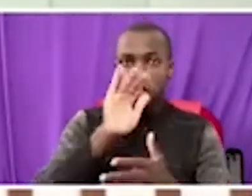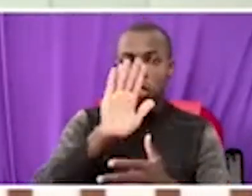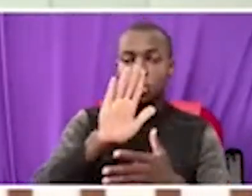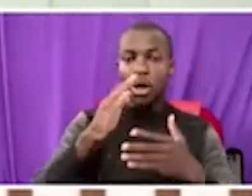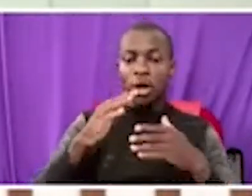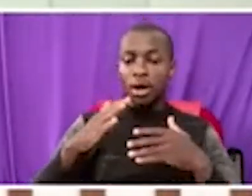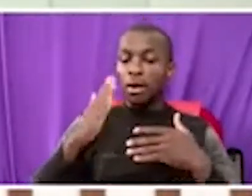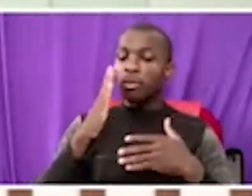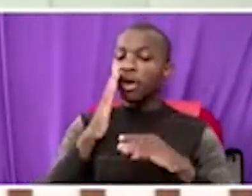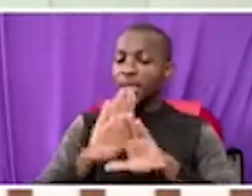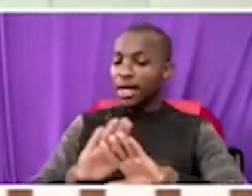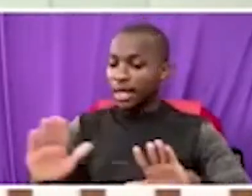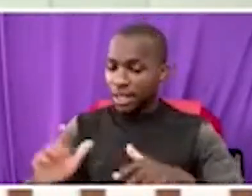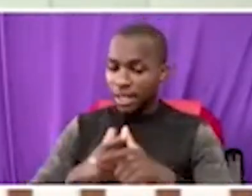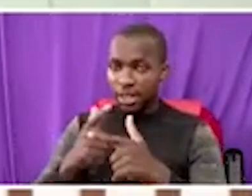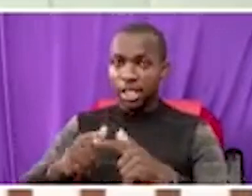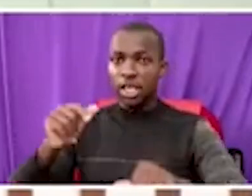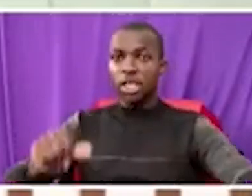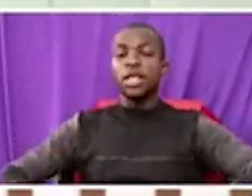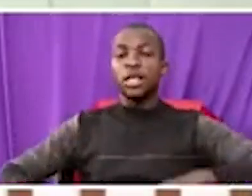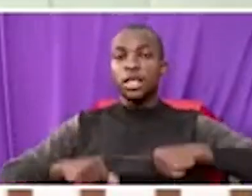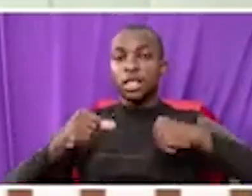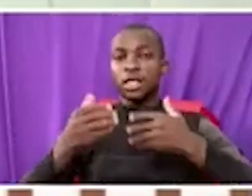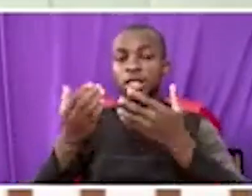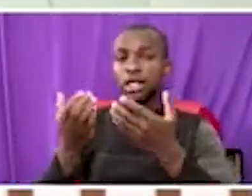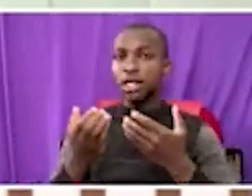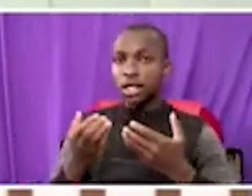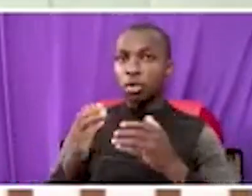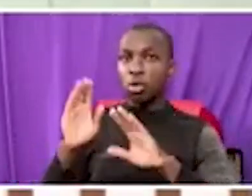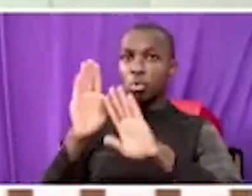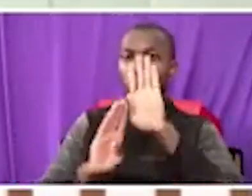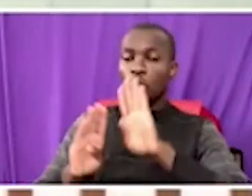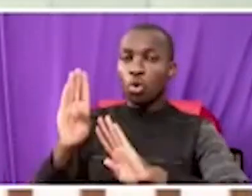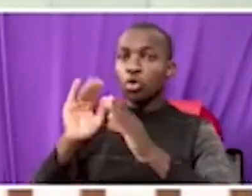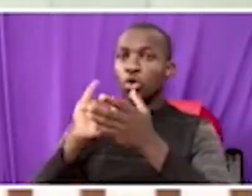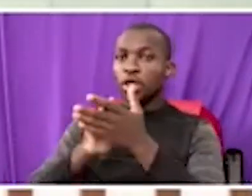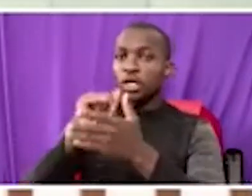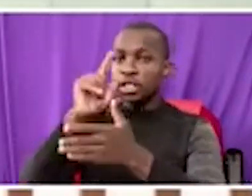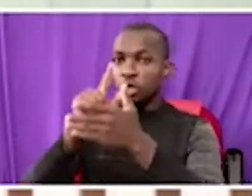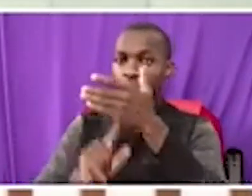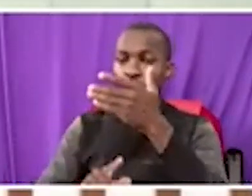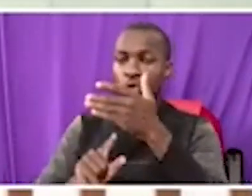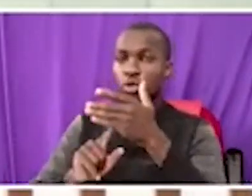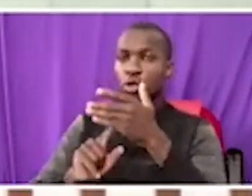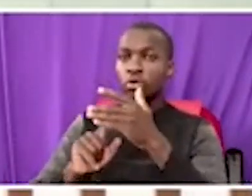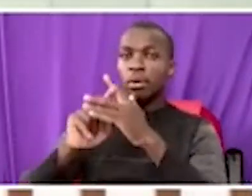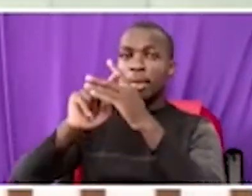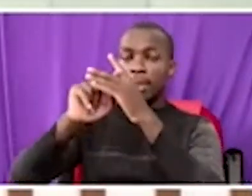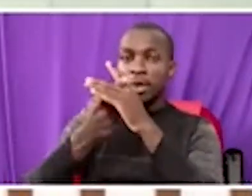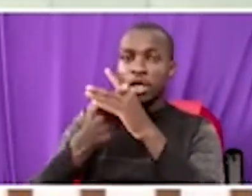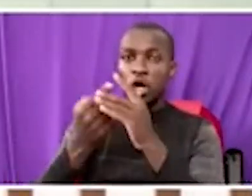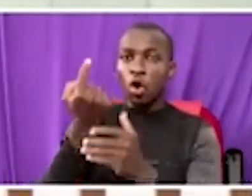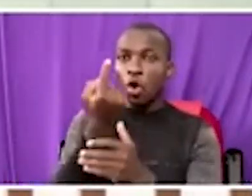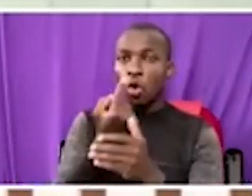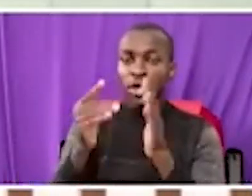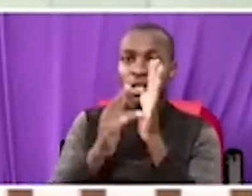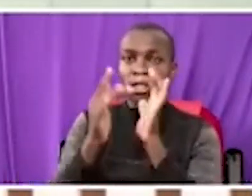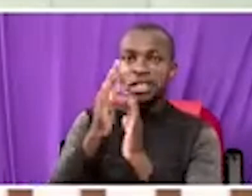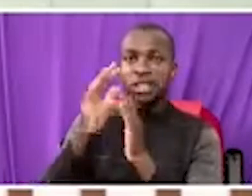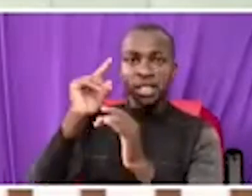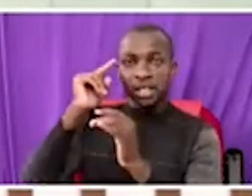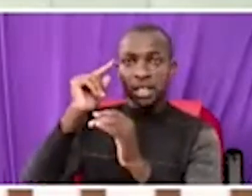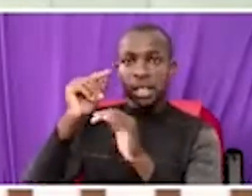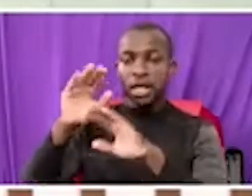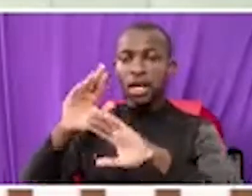motherland will live morally upright lives, and that will bring healing. And only Jesus is big enough to do